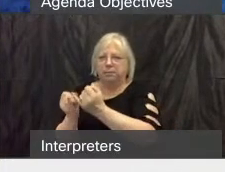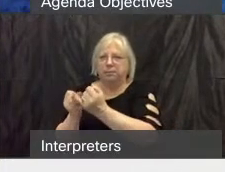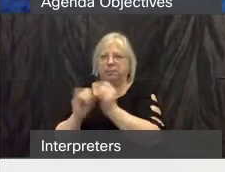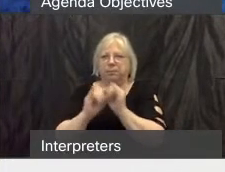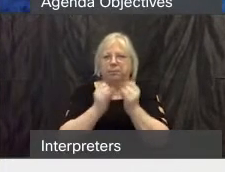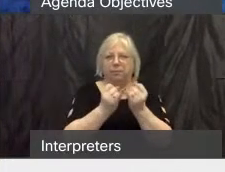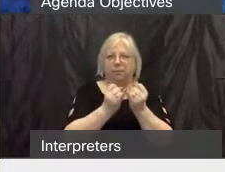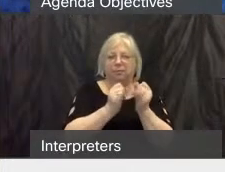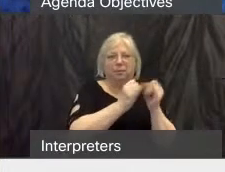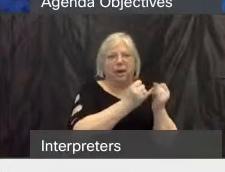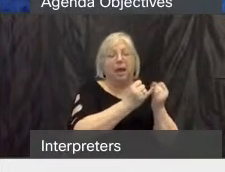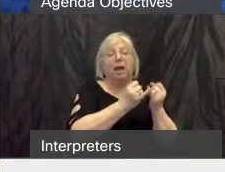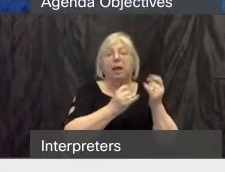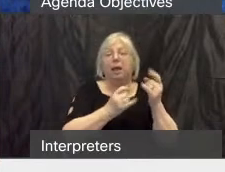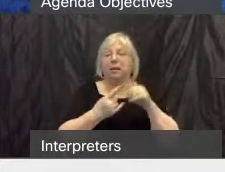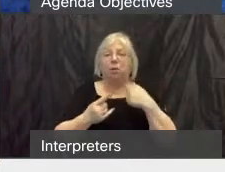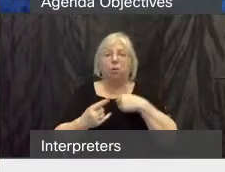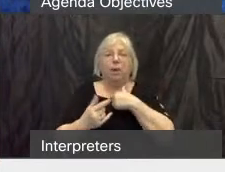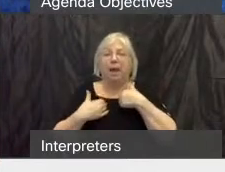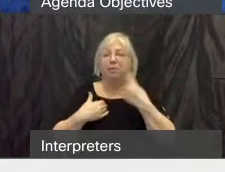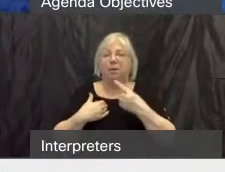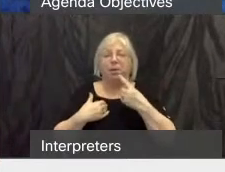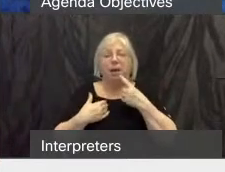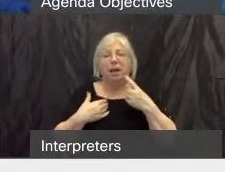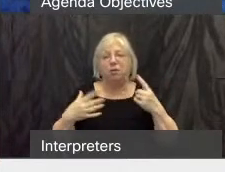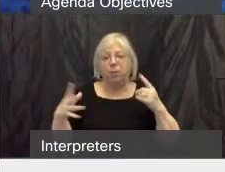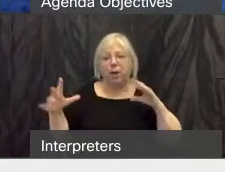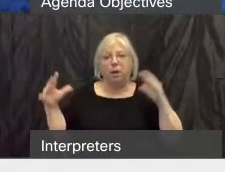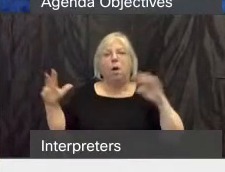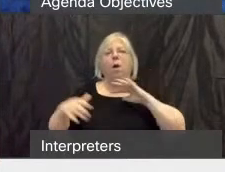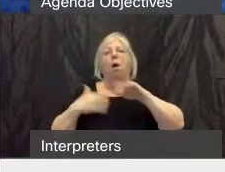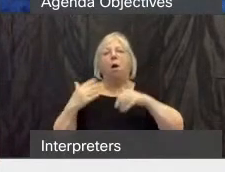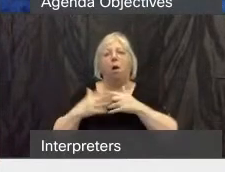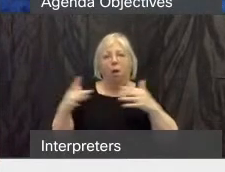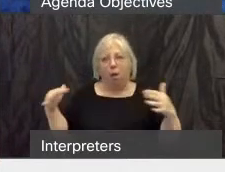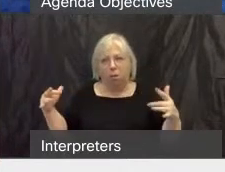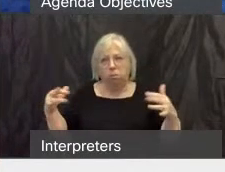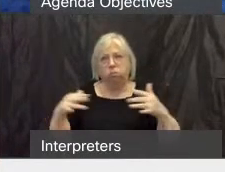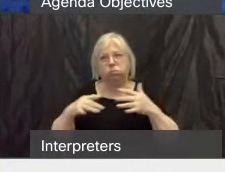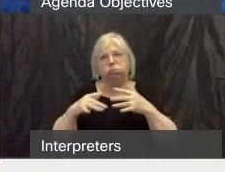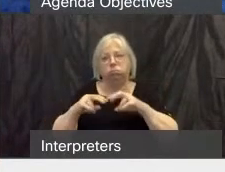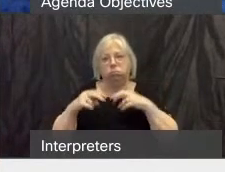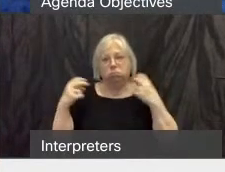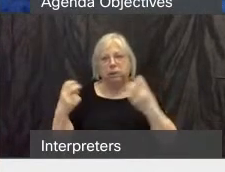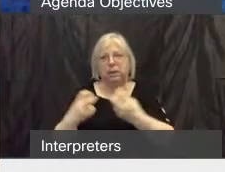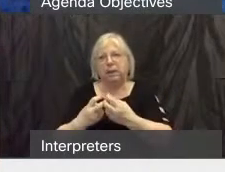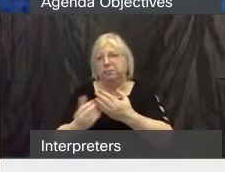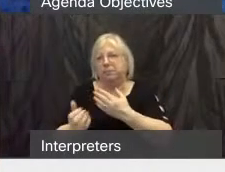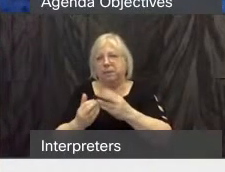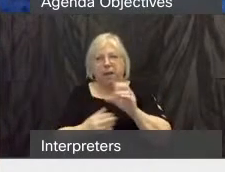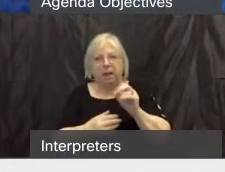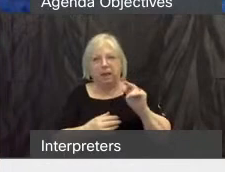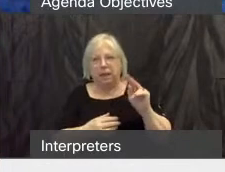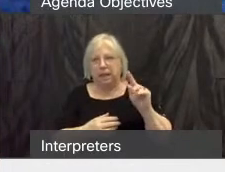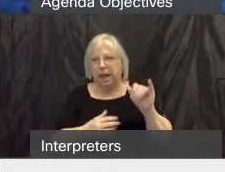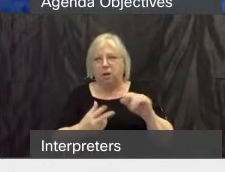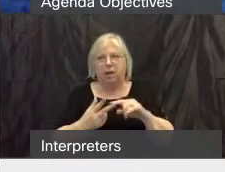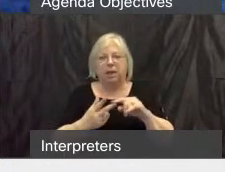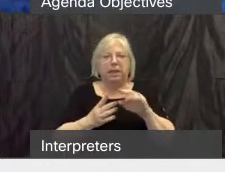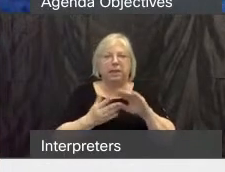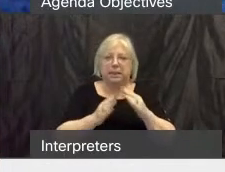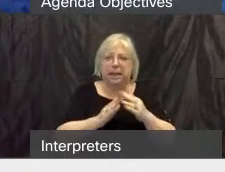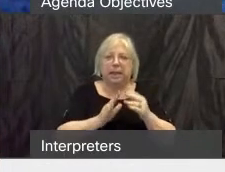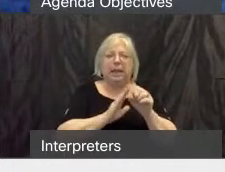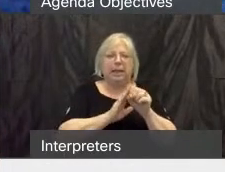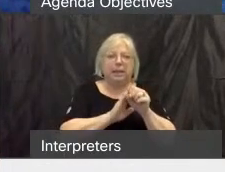we have somebody who can bring us all at the table, everybody together who's involved, whether it's the county, the state, or a foundation, or the